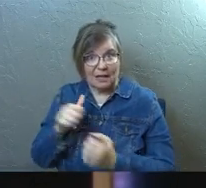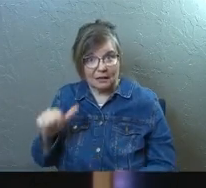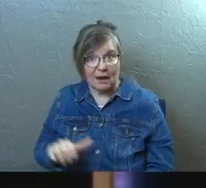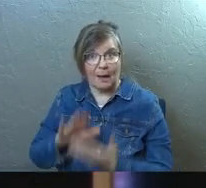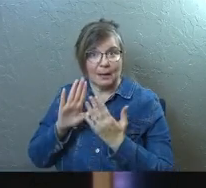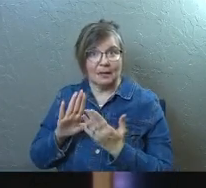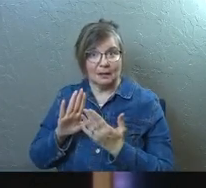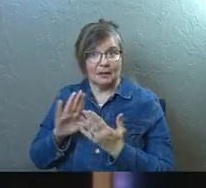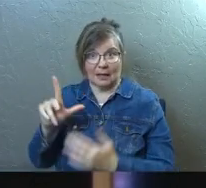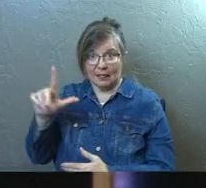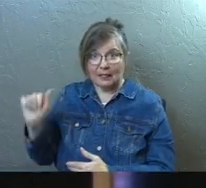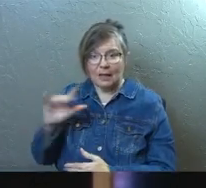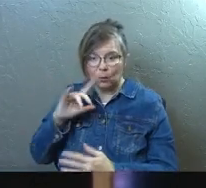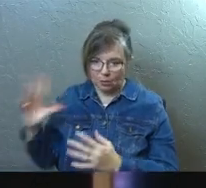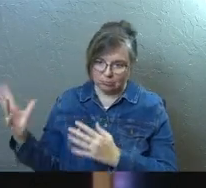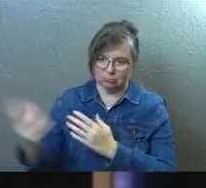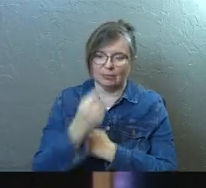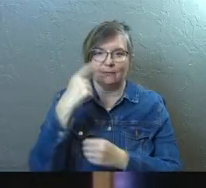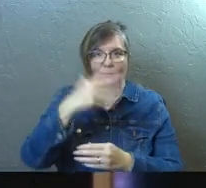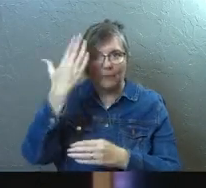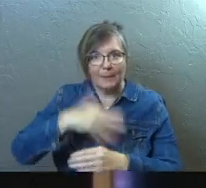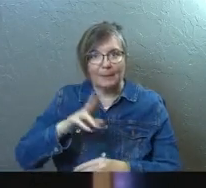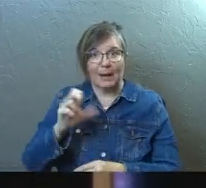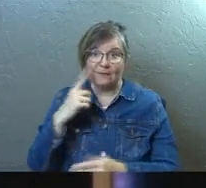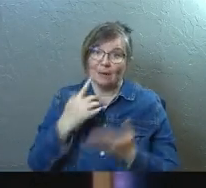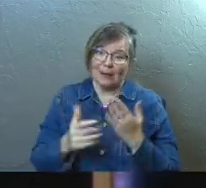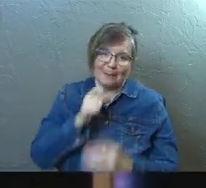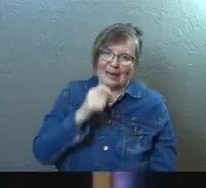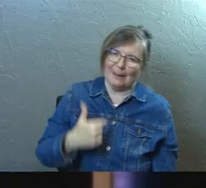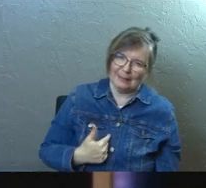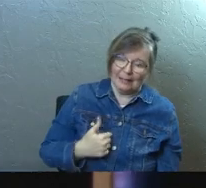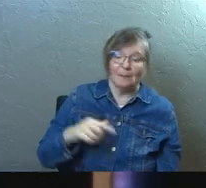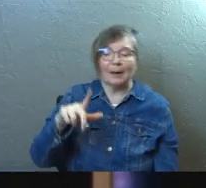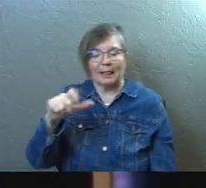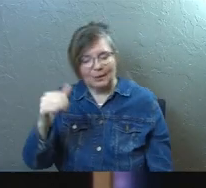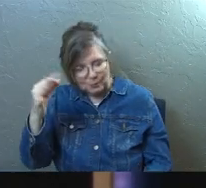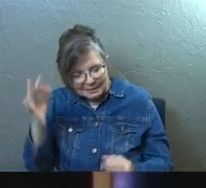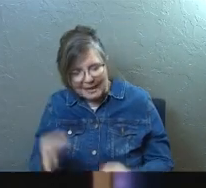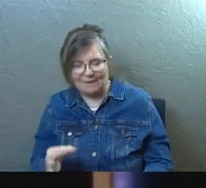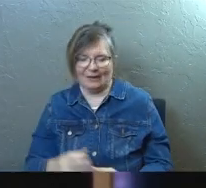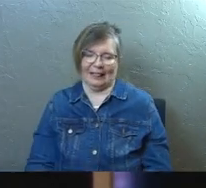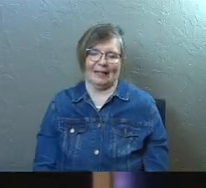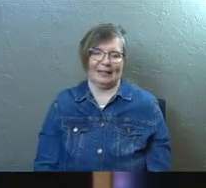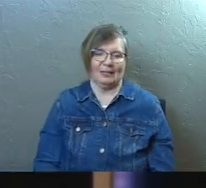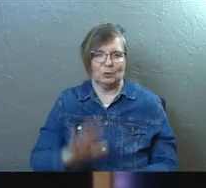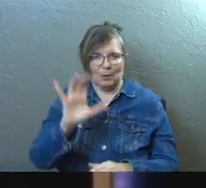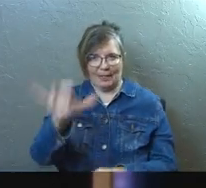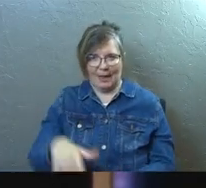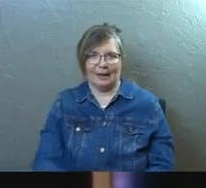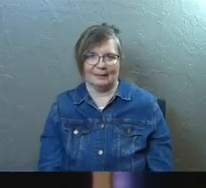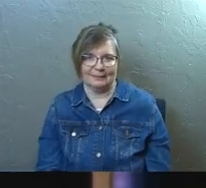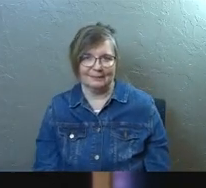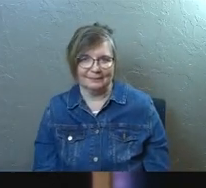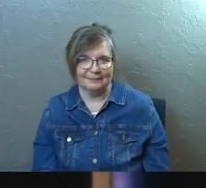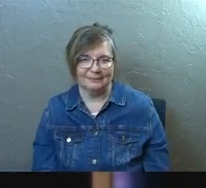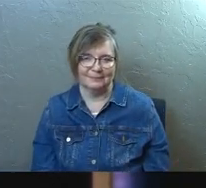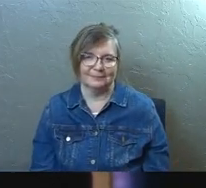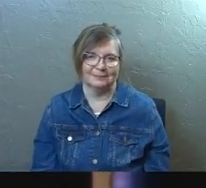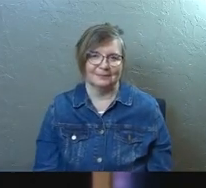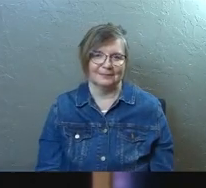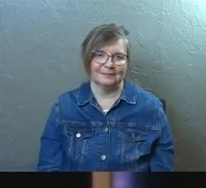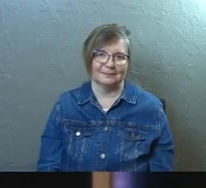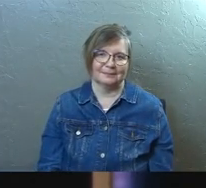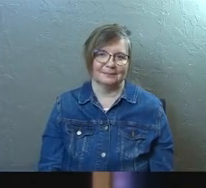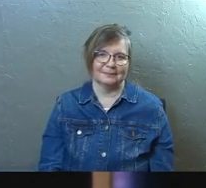would happen, Linda would jump in front of a bus for her. Probably not me, but Linda would definitely do that.